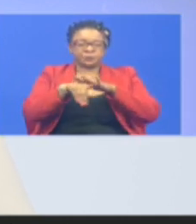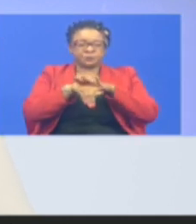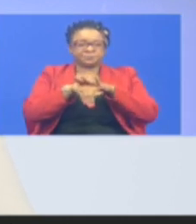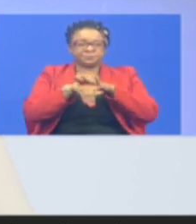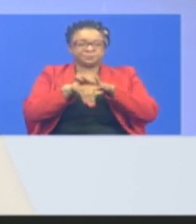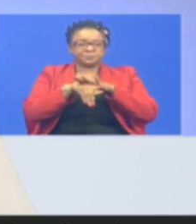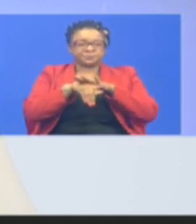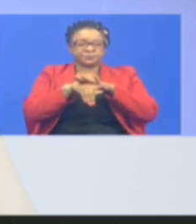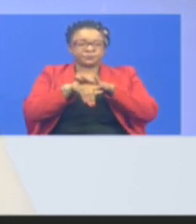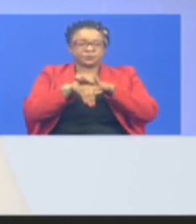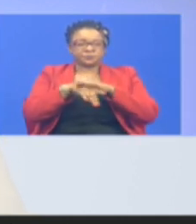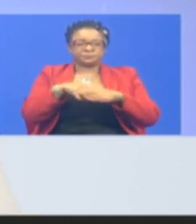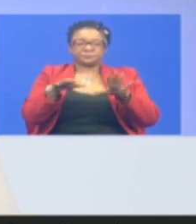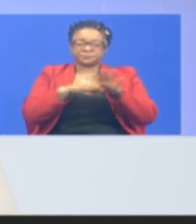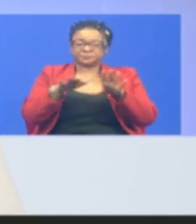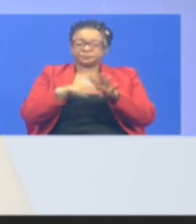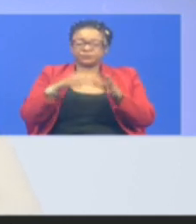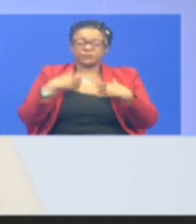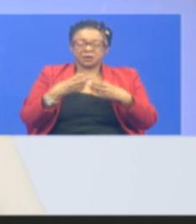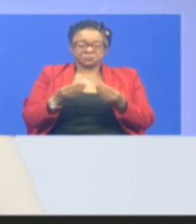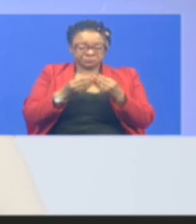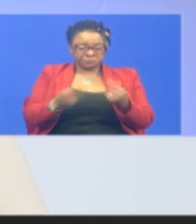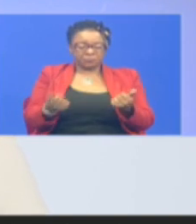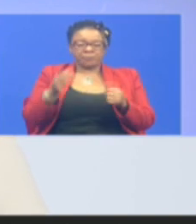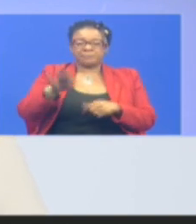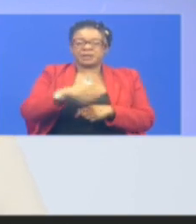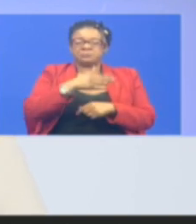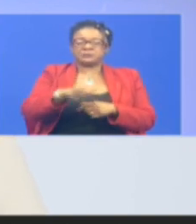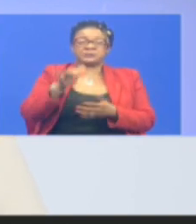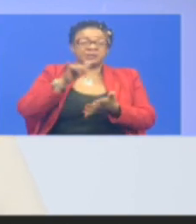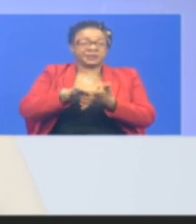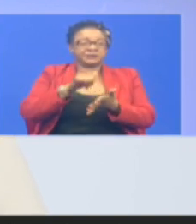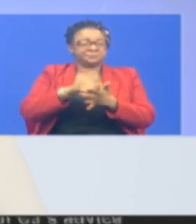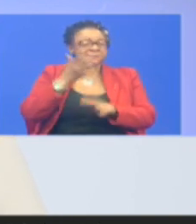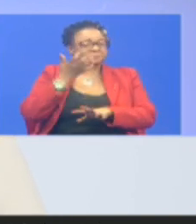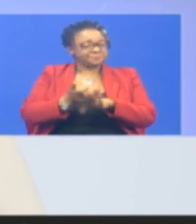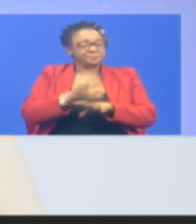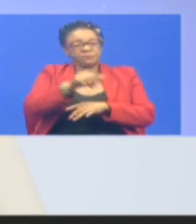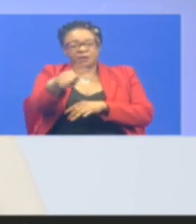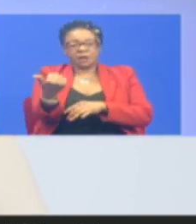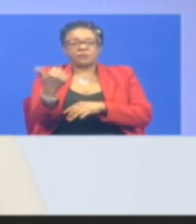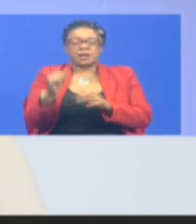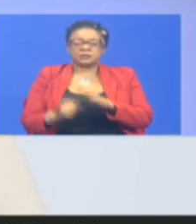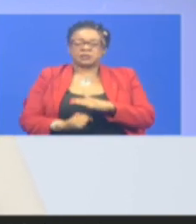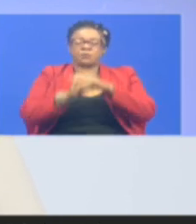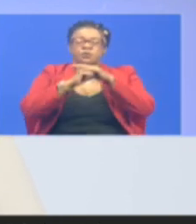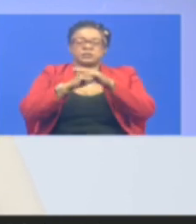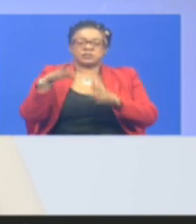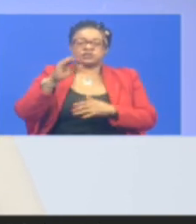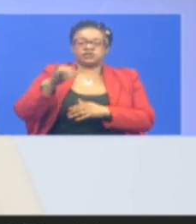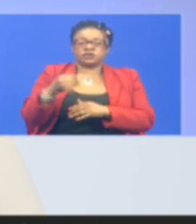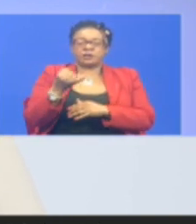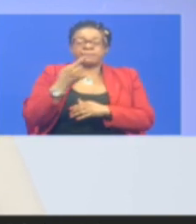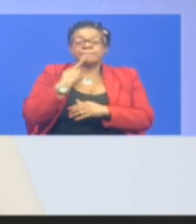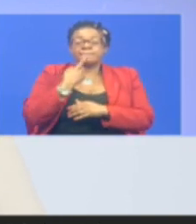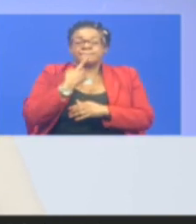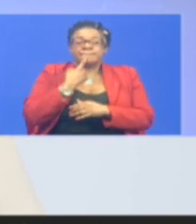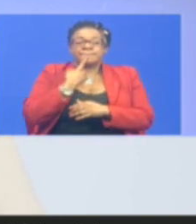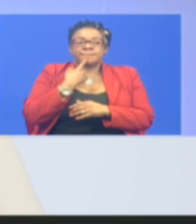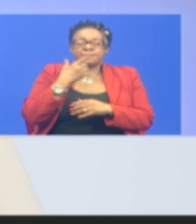members argue that dissolving Parliament would be defeatist, while others are lauding the Chief Justice for what they term as a